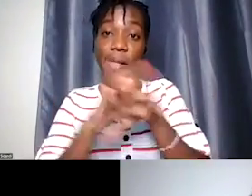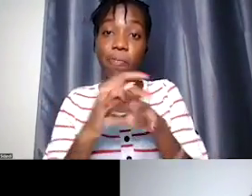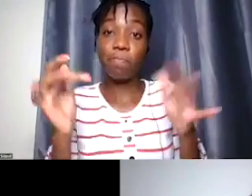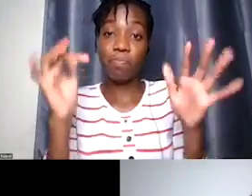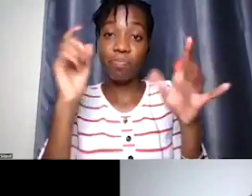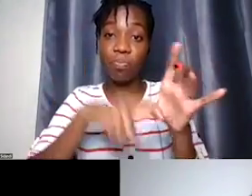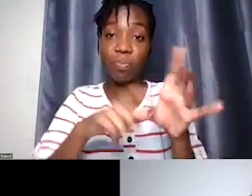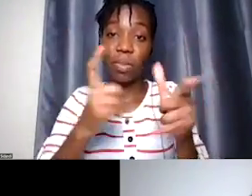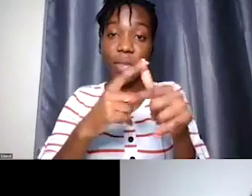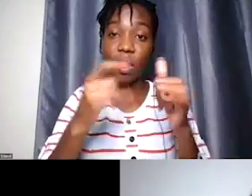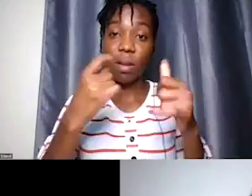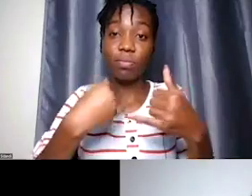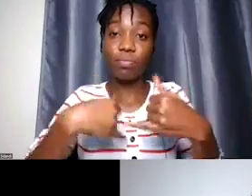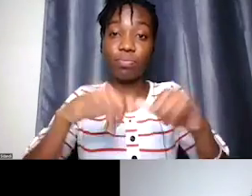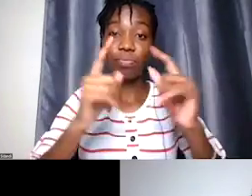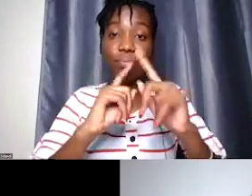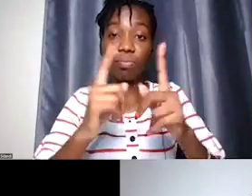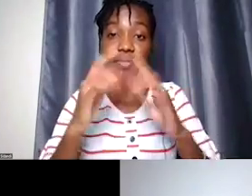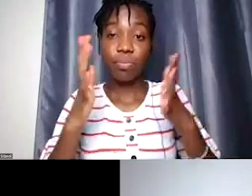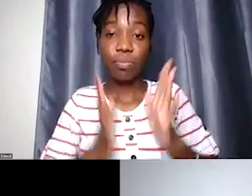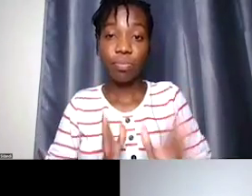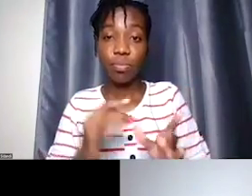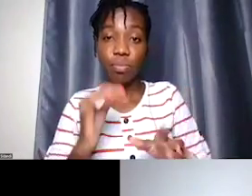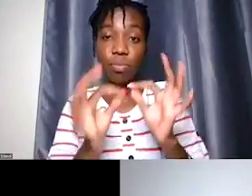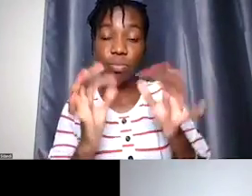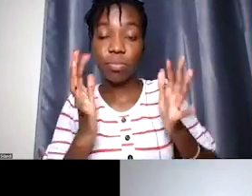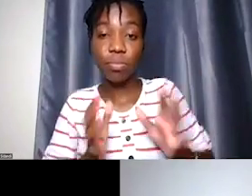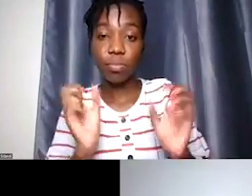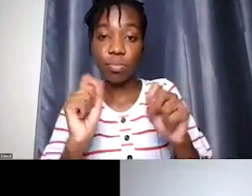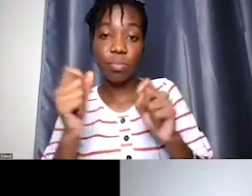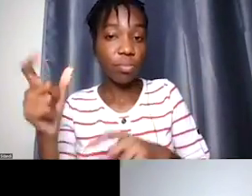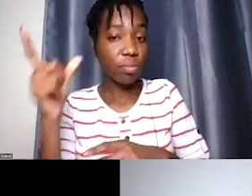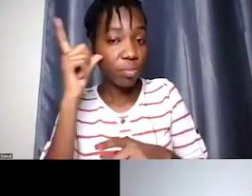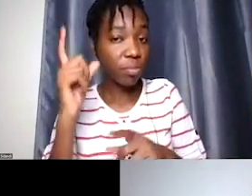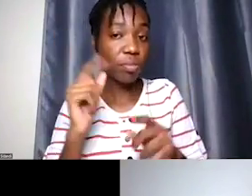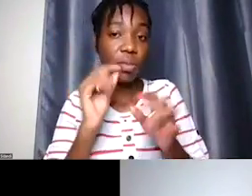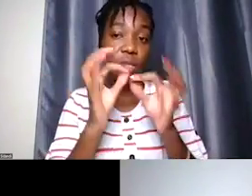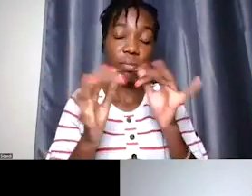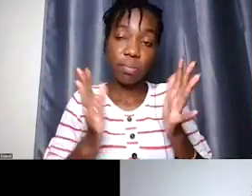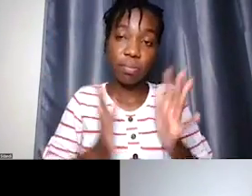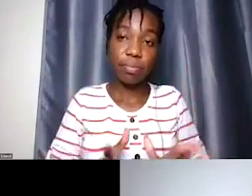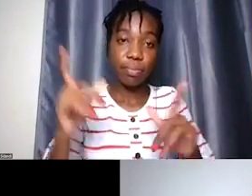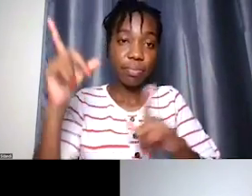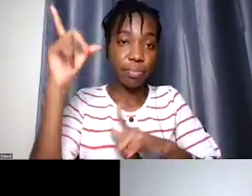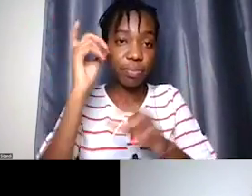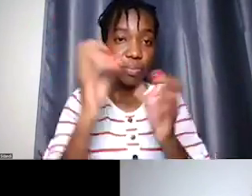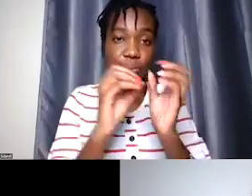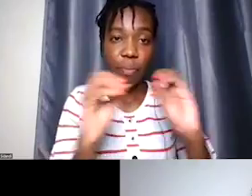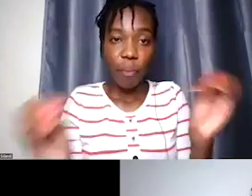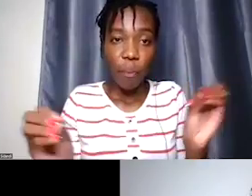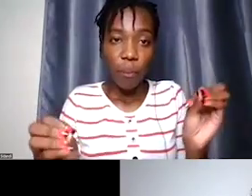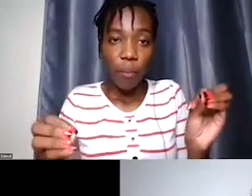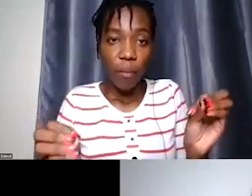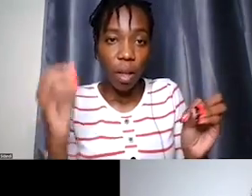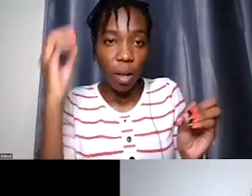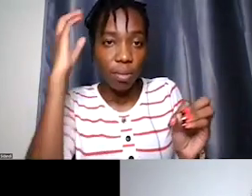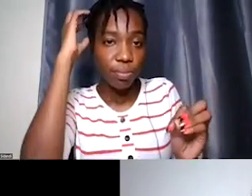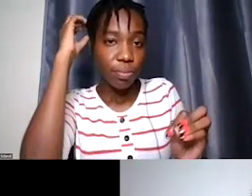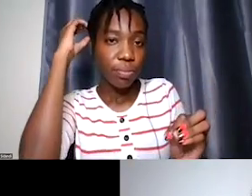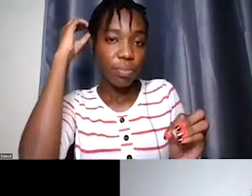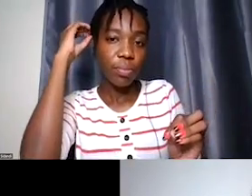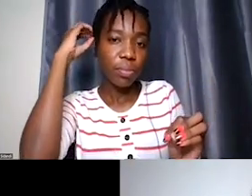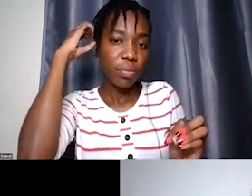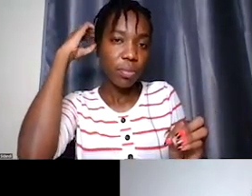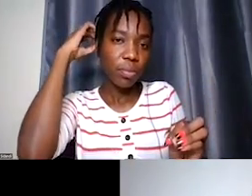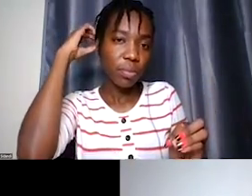to talk to the person if the person can listen. If the person cannot listen, try to see if the best couple can